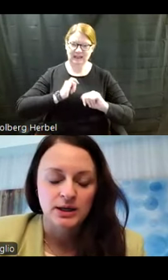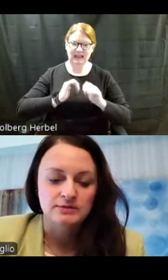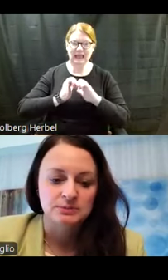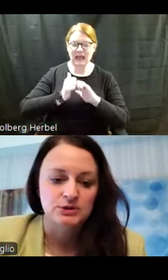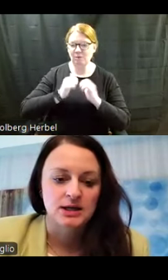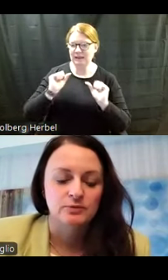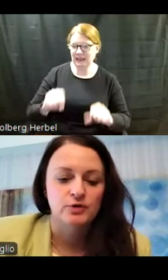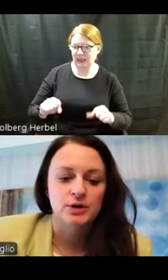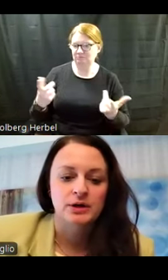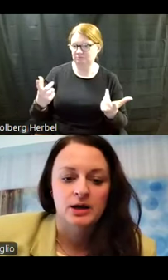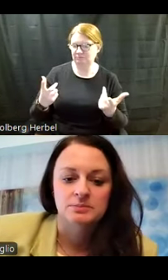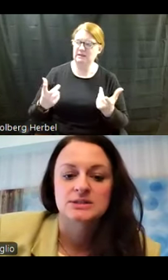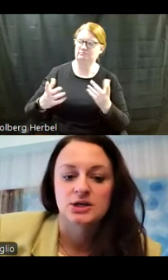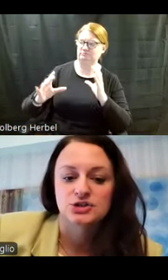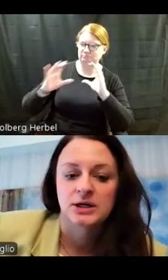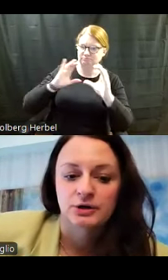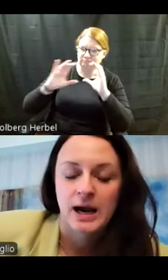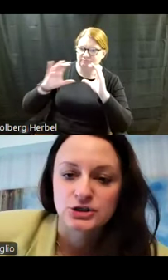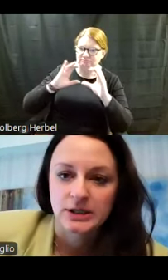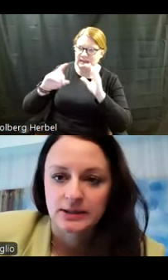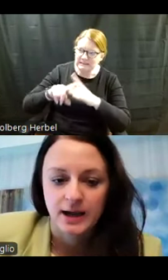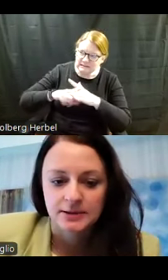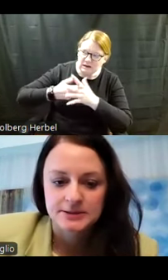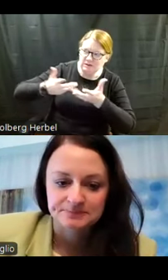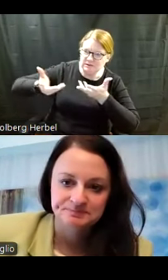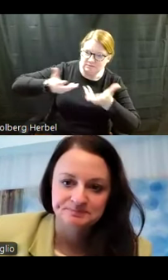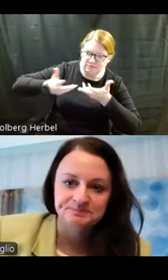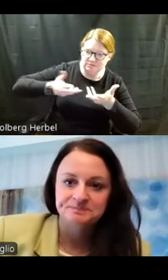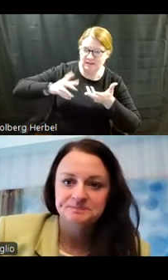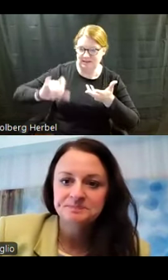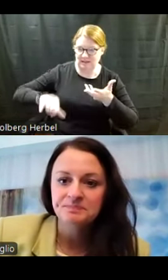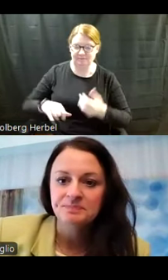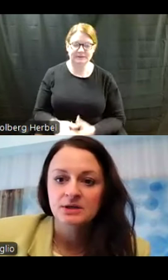glad we'll have some good time for discussion and interaction at the end.